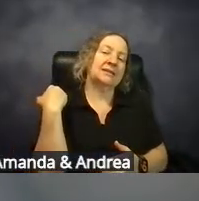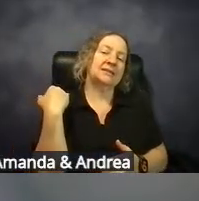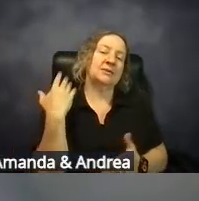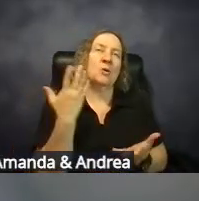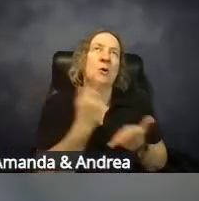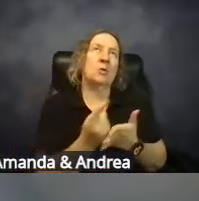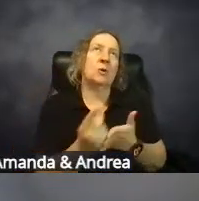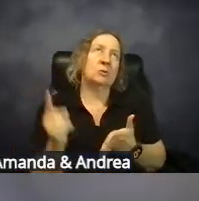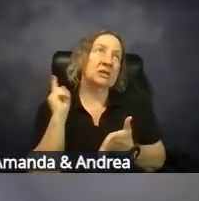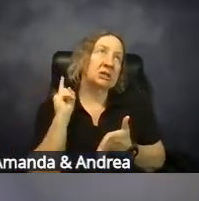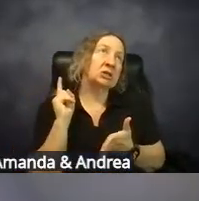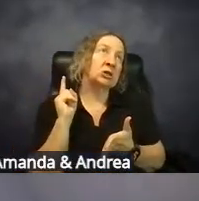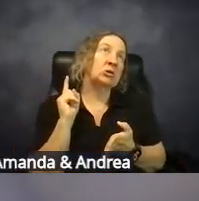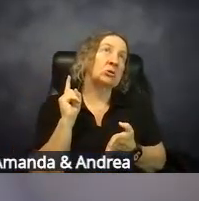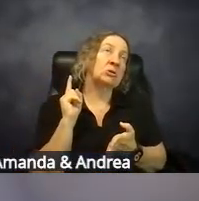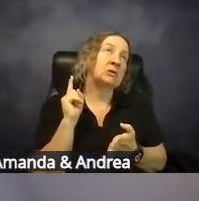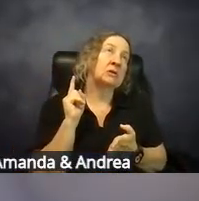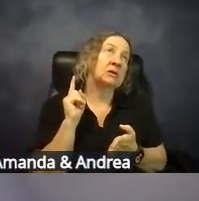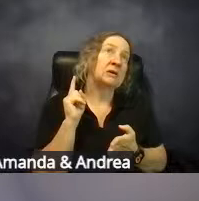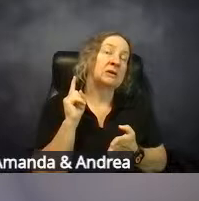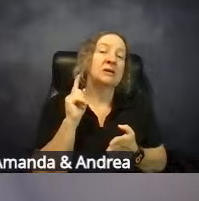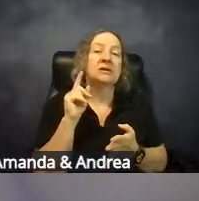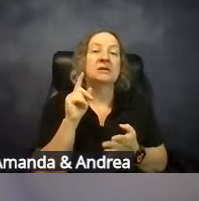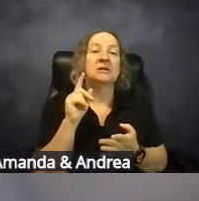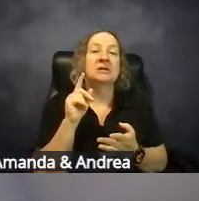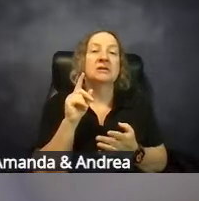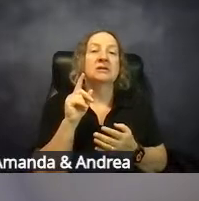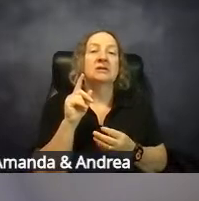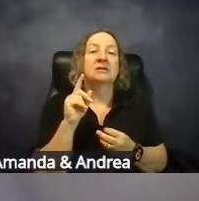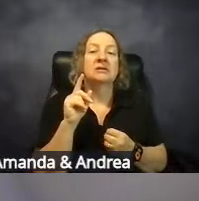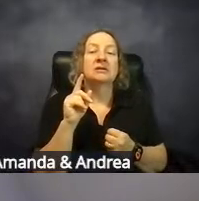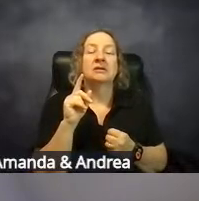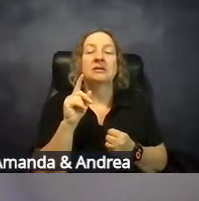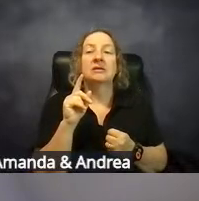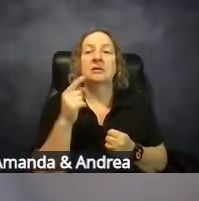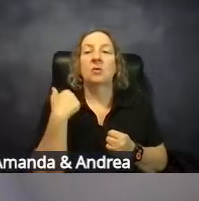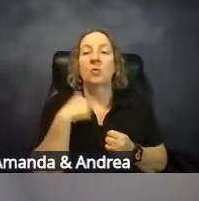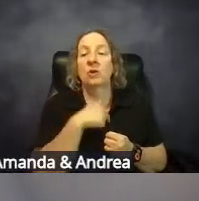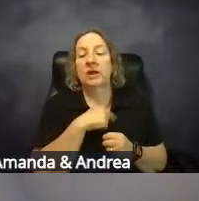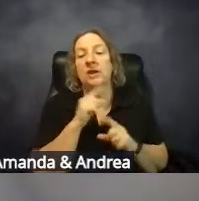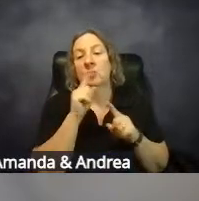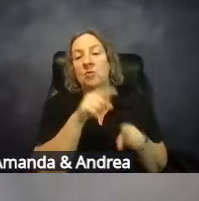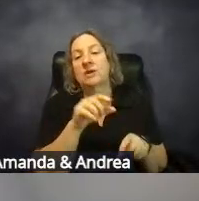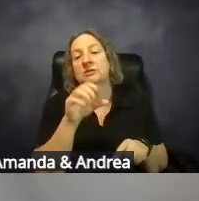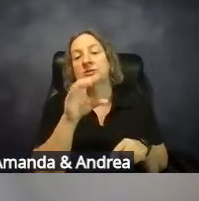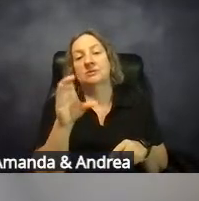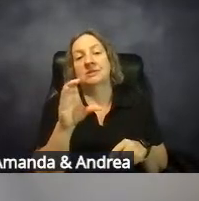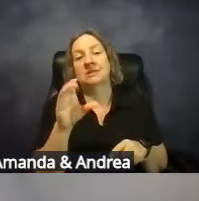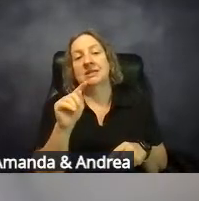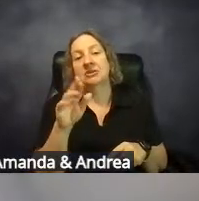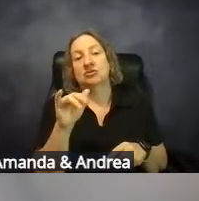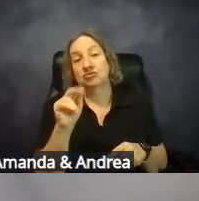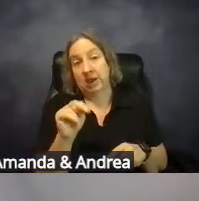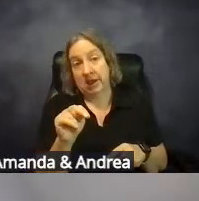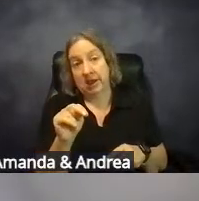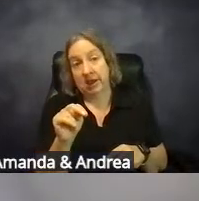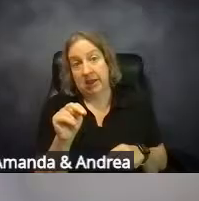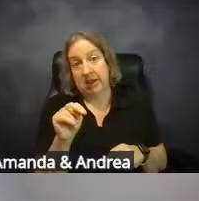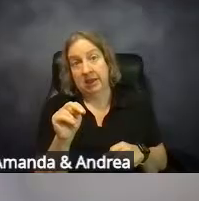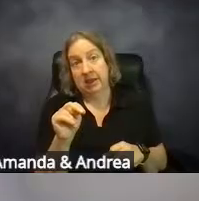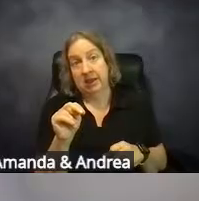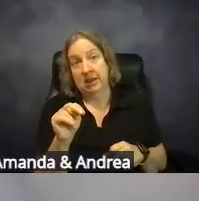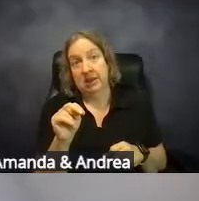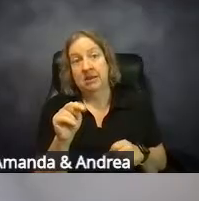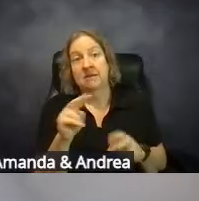week ago tomorrow, we were at CTRAN. Some